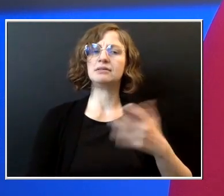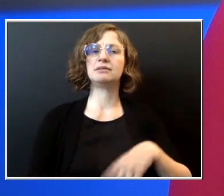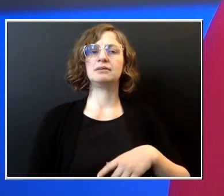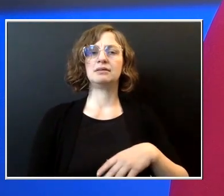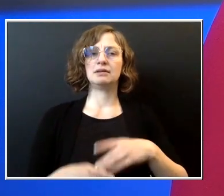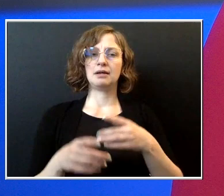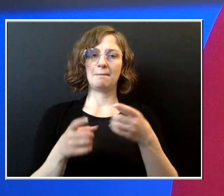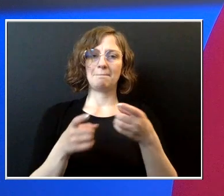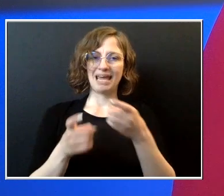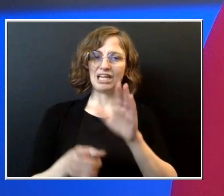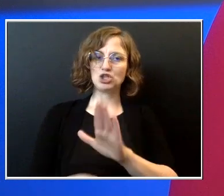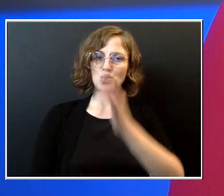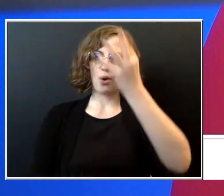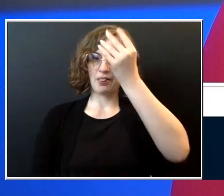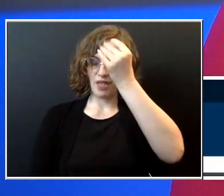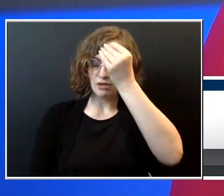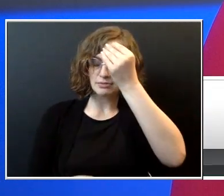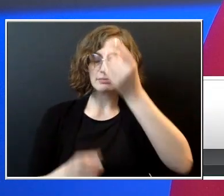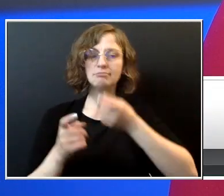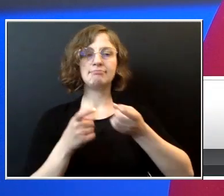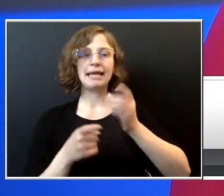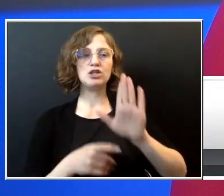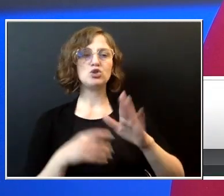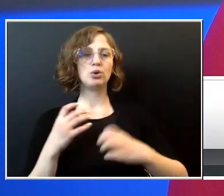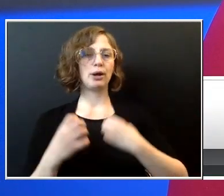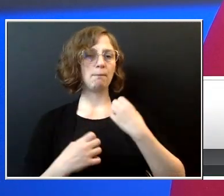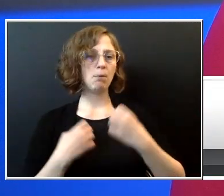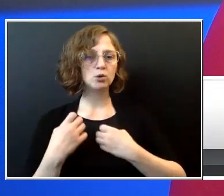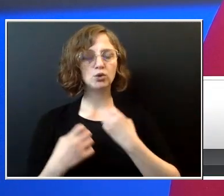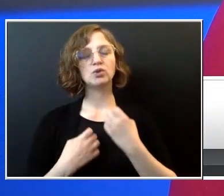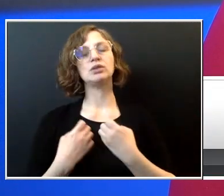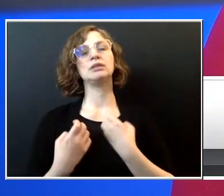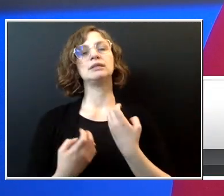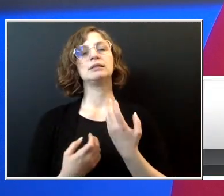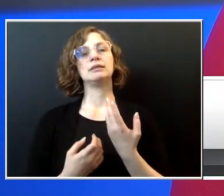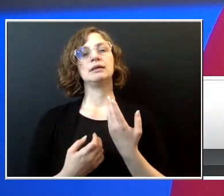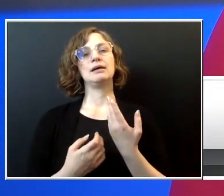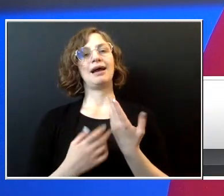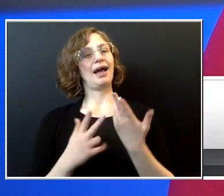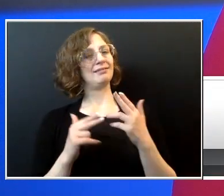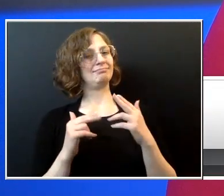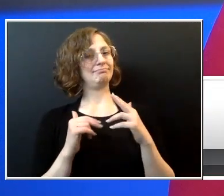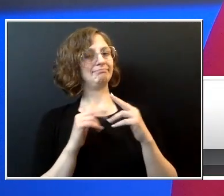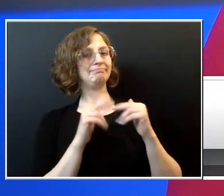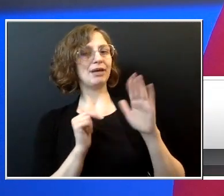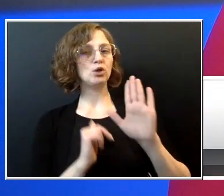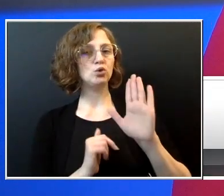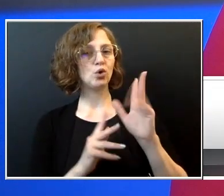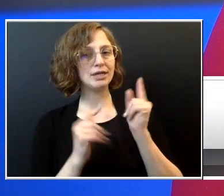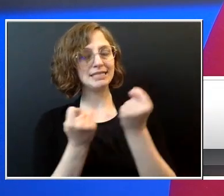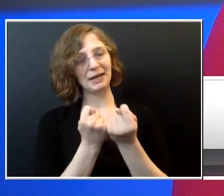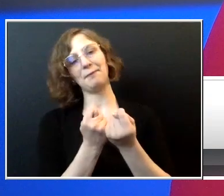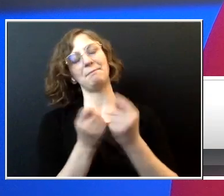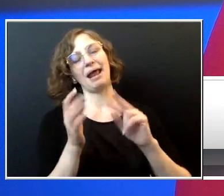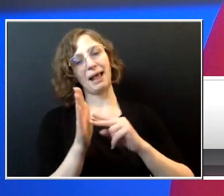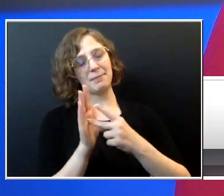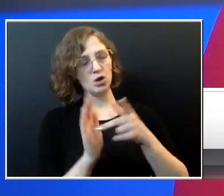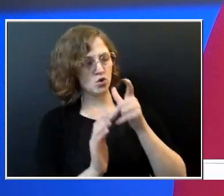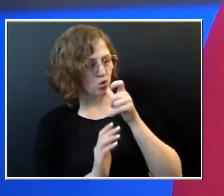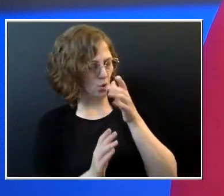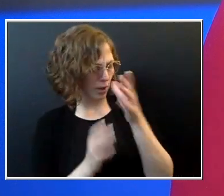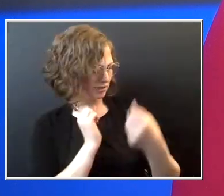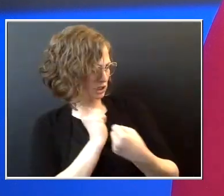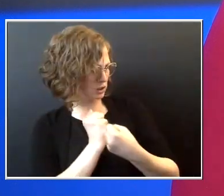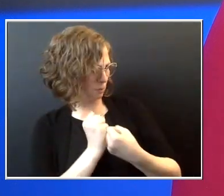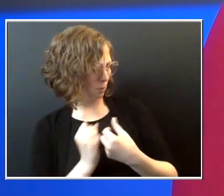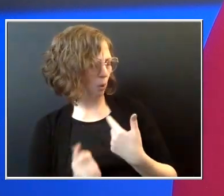your emotions, and build your team. And by that I mean the people that are going to support and encourage you, and